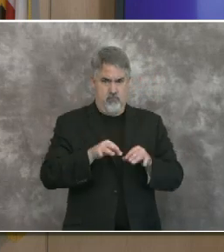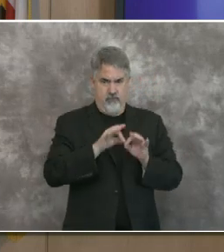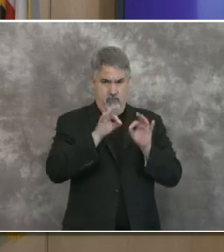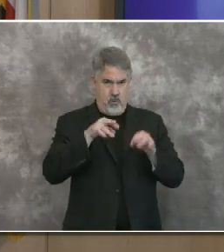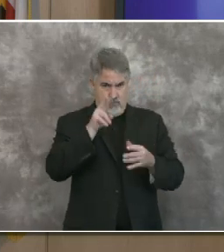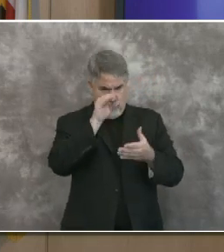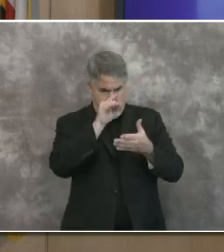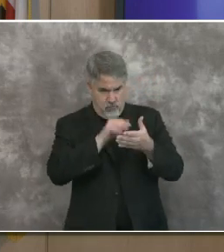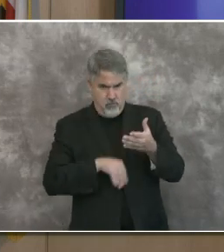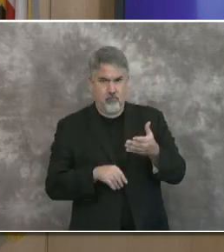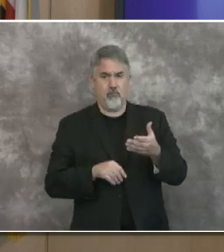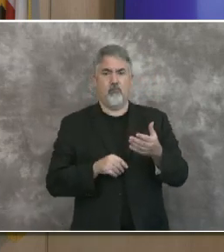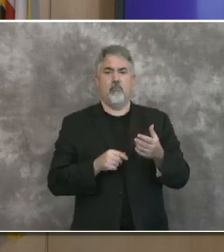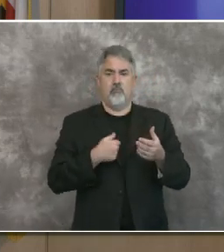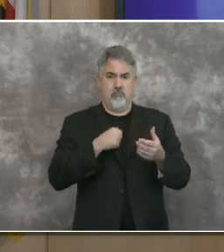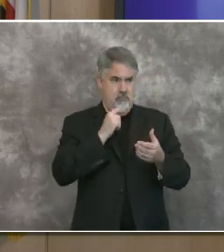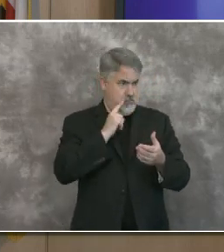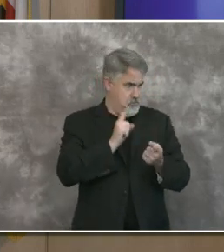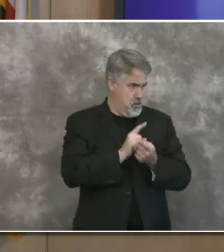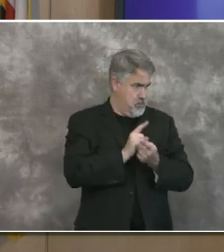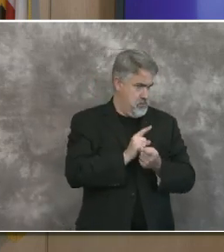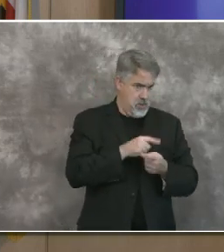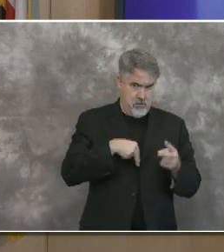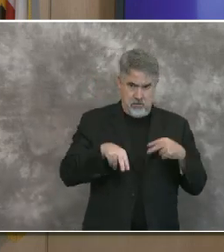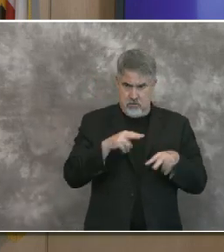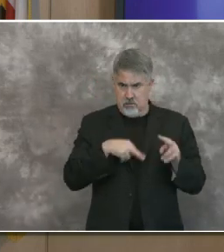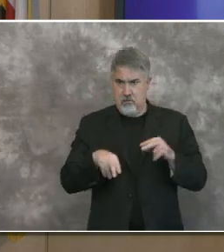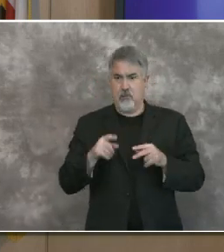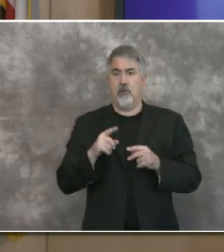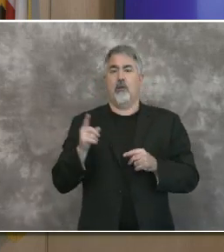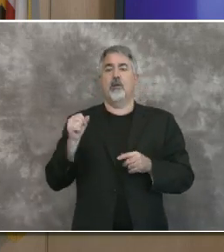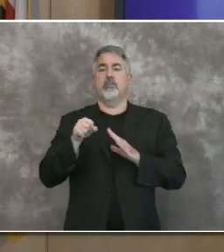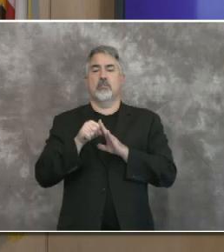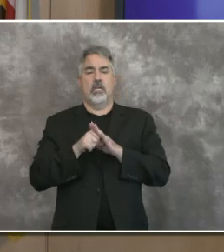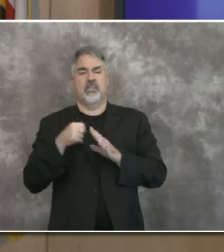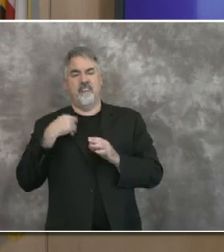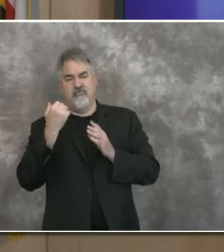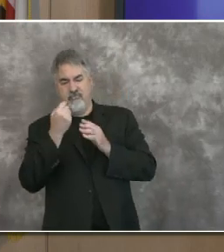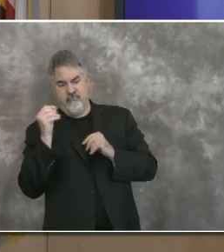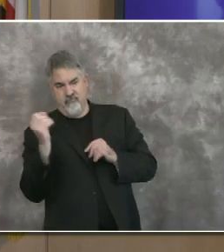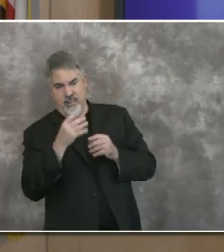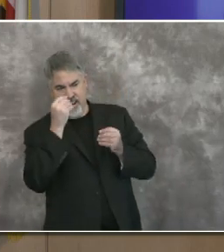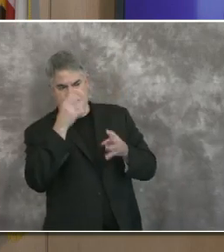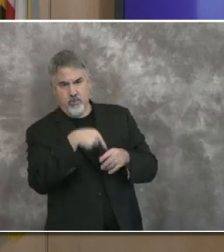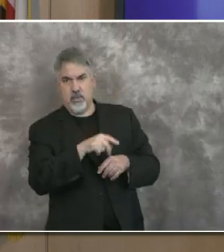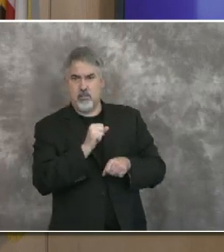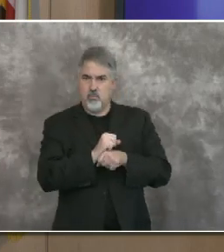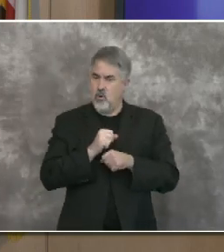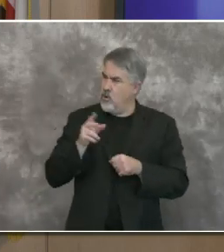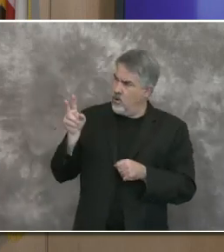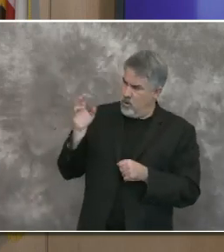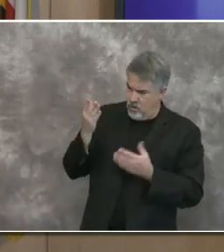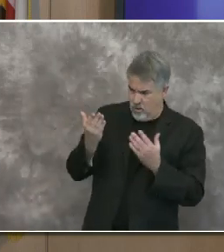to help you think about what you're doing, and then once you get the green light to open, then away